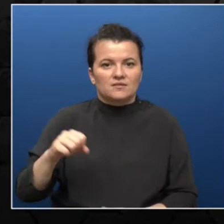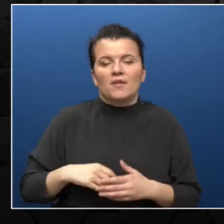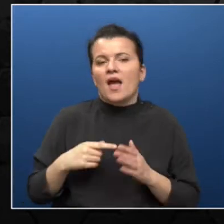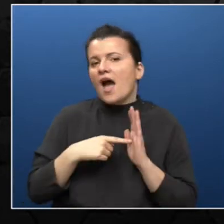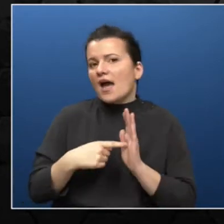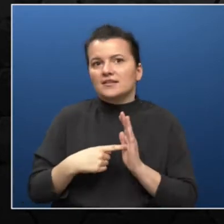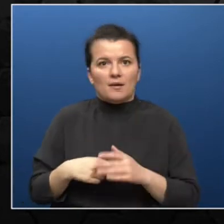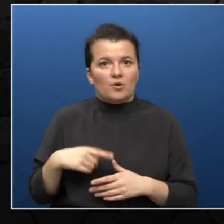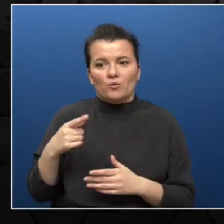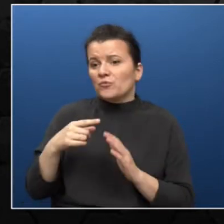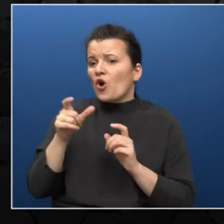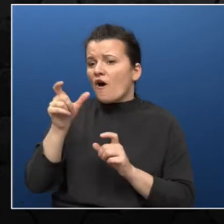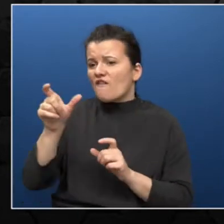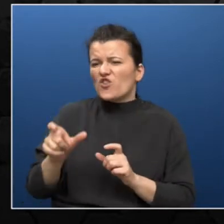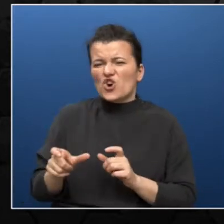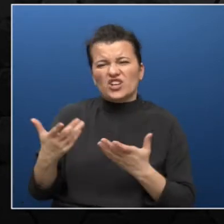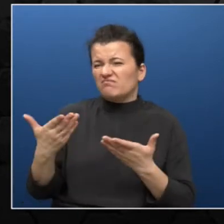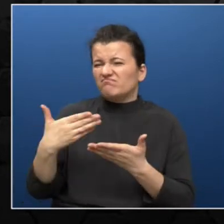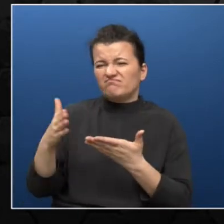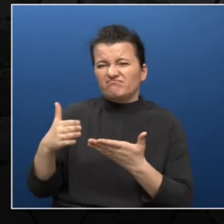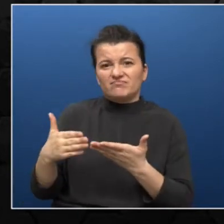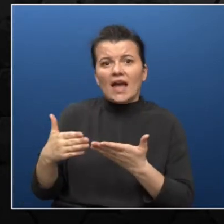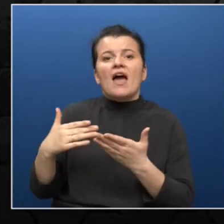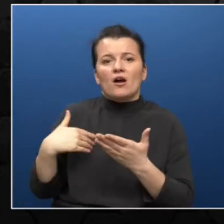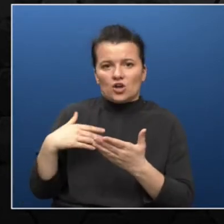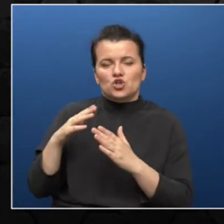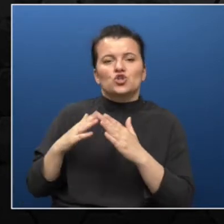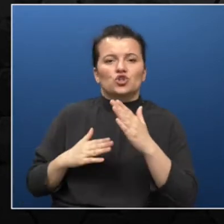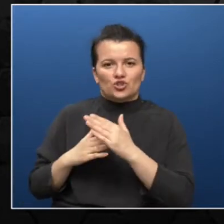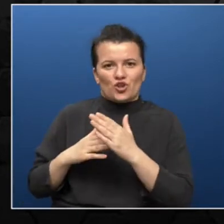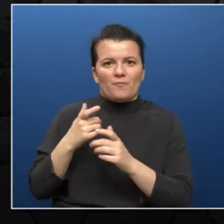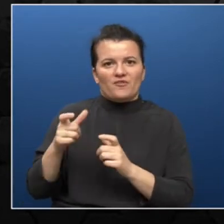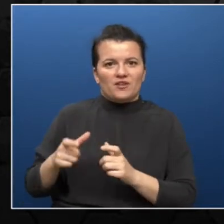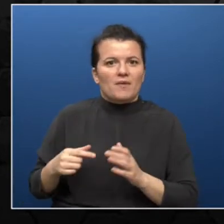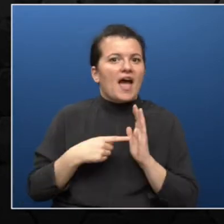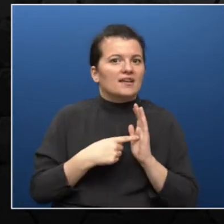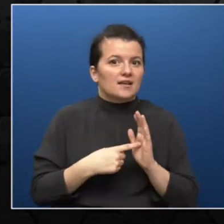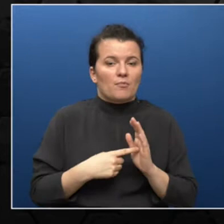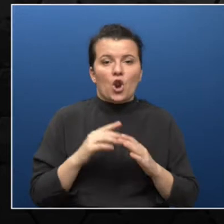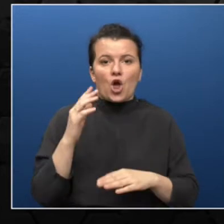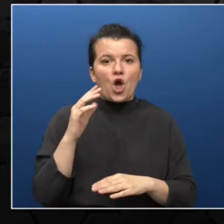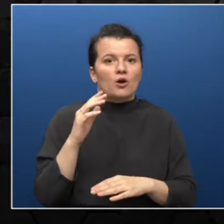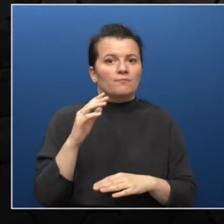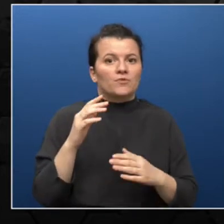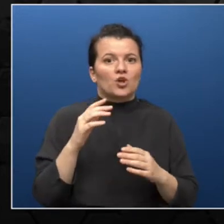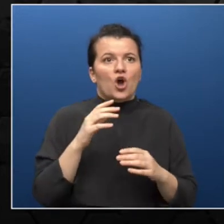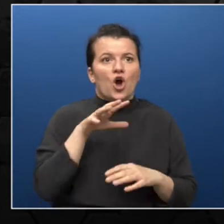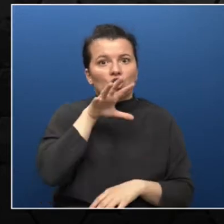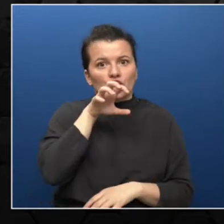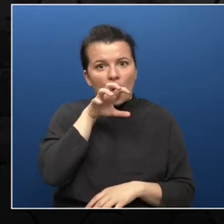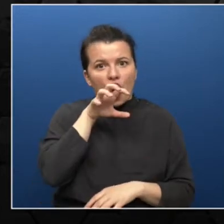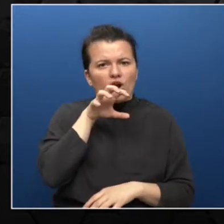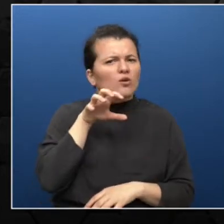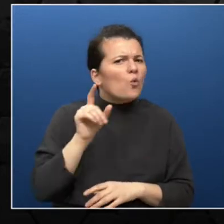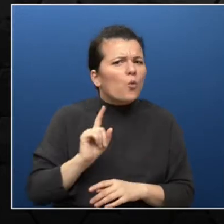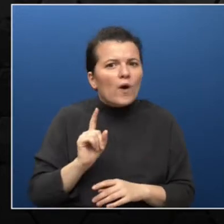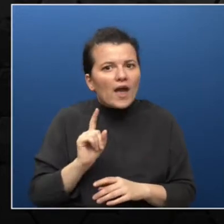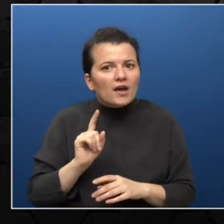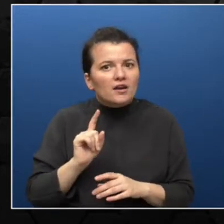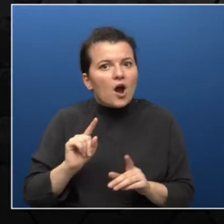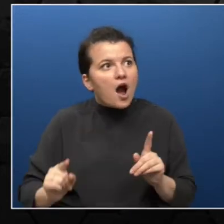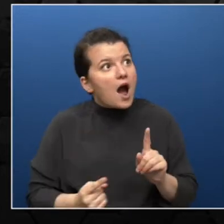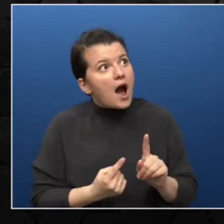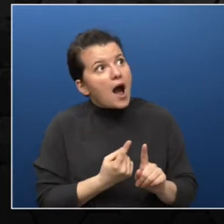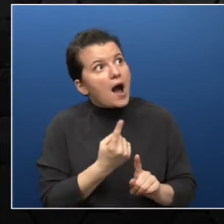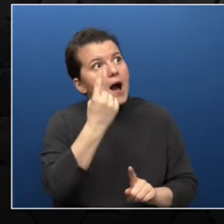if we take the sentence like the dog is up a tree, I don't need the dog is up. I don't need any